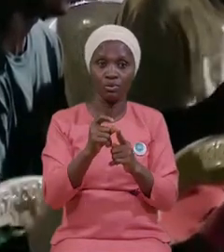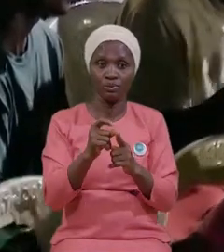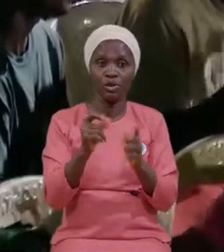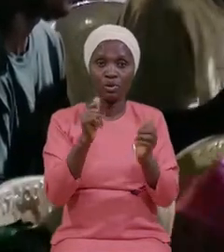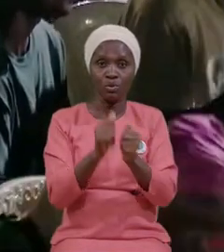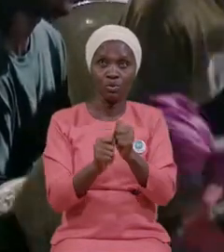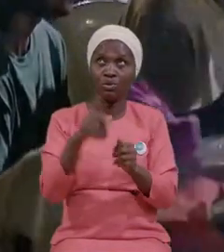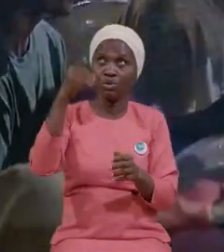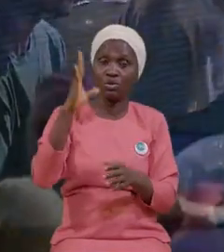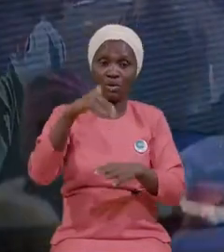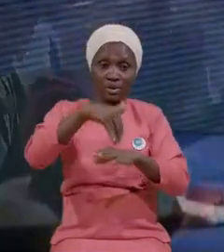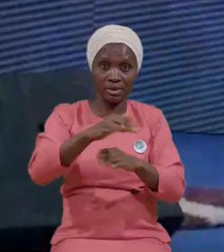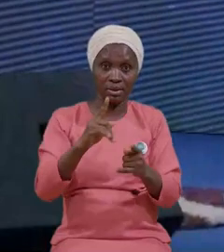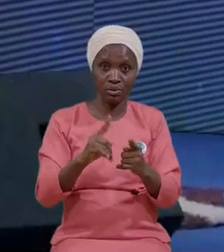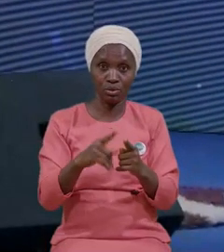of Israel,